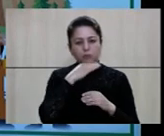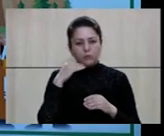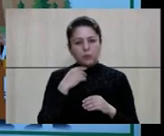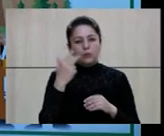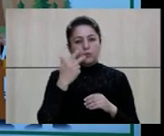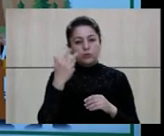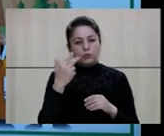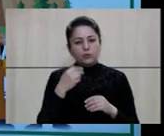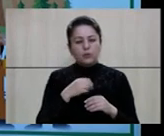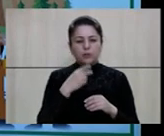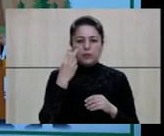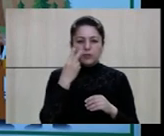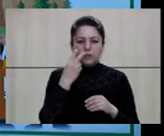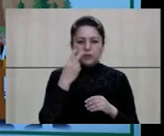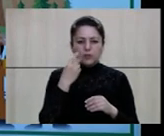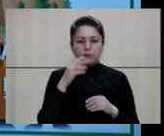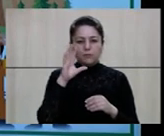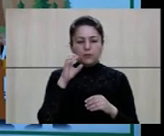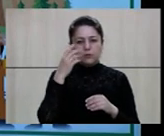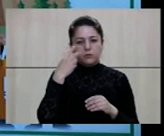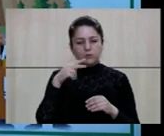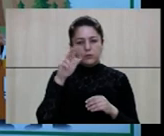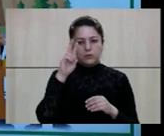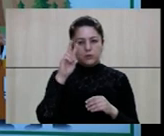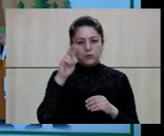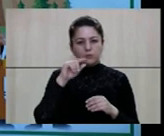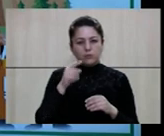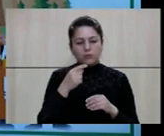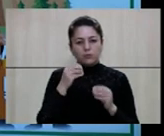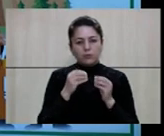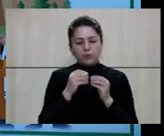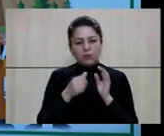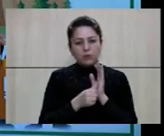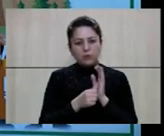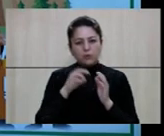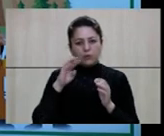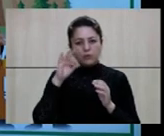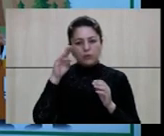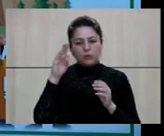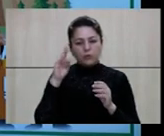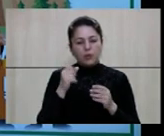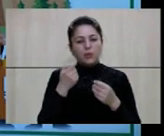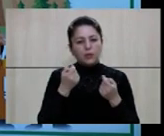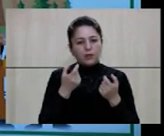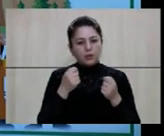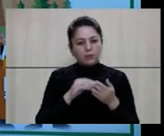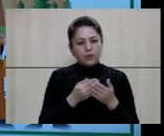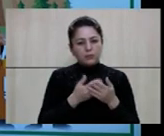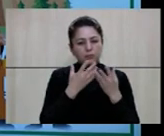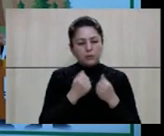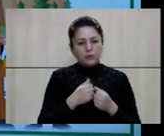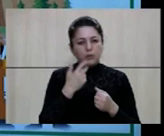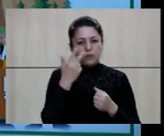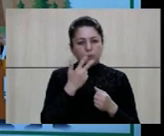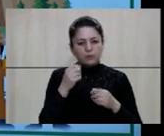3-si esa 2-sidan 532 butun 16 tonna kam ko'mir qazib oldi. 3-chala brigada